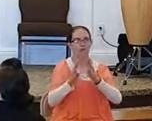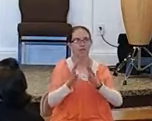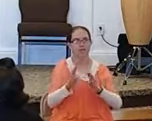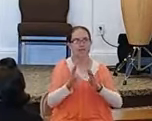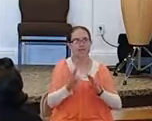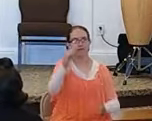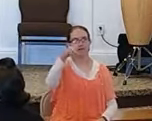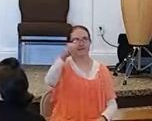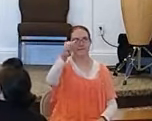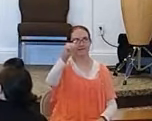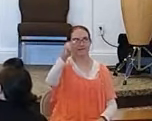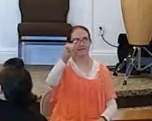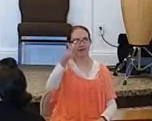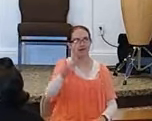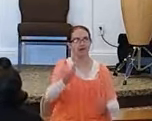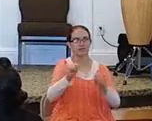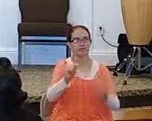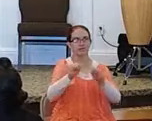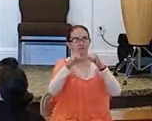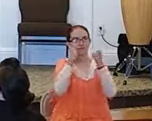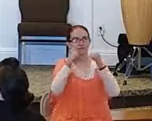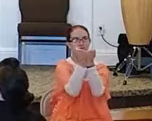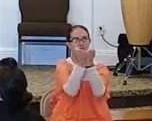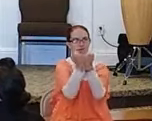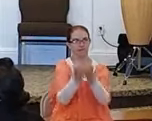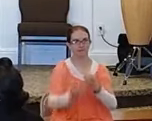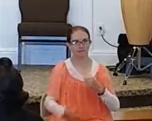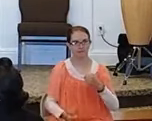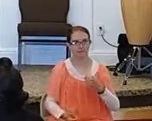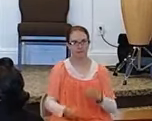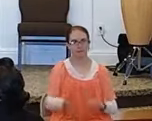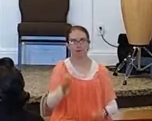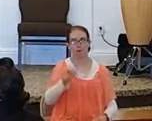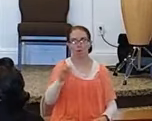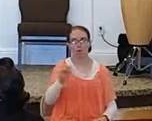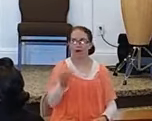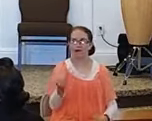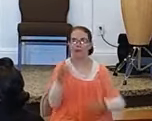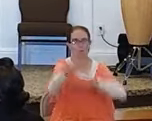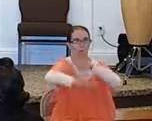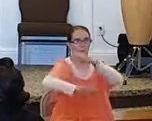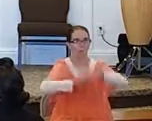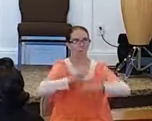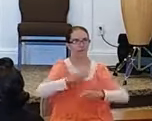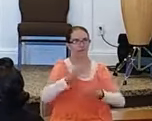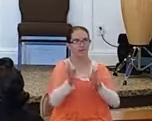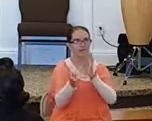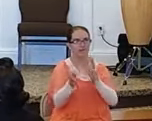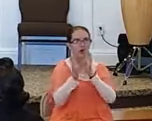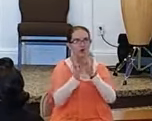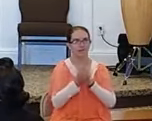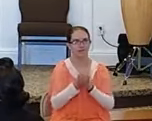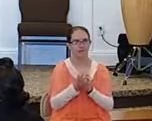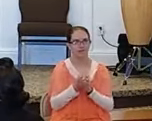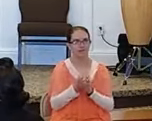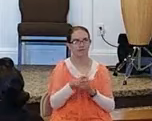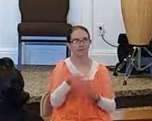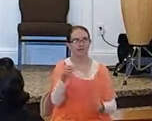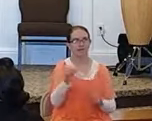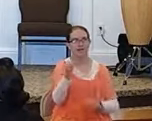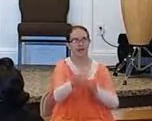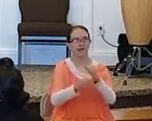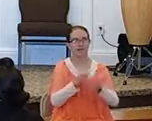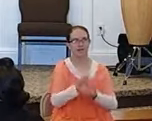of Spanish in his tribe. Nowhere else in the world is it spoken. But 10-year-old